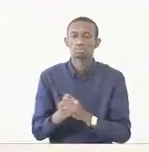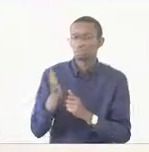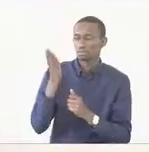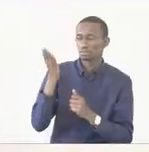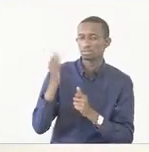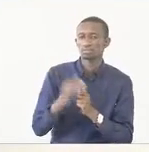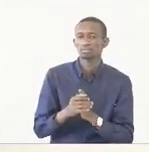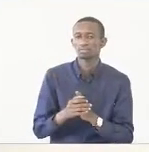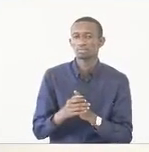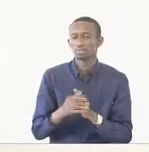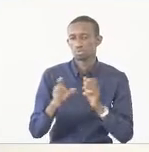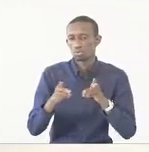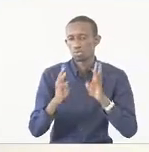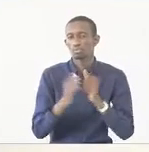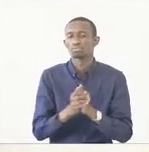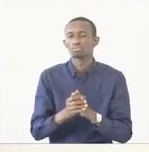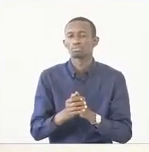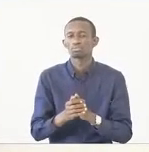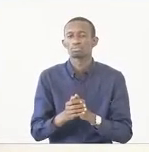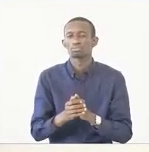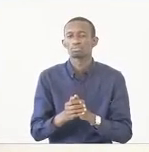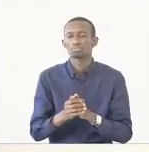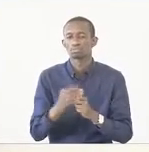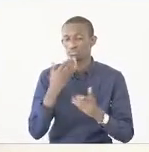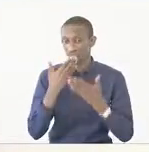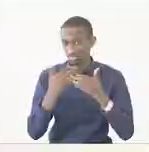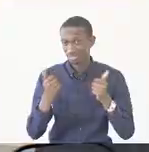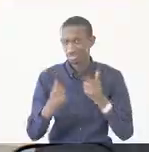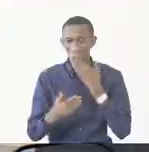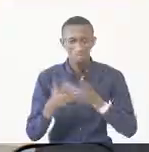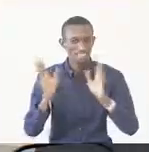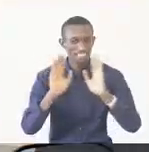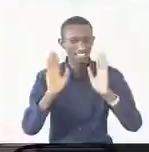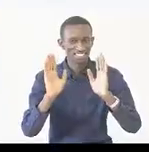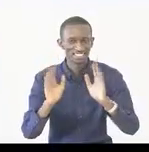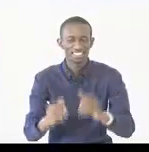starting by there and you find that theta. Be good. Bye-bye.